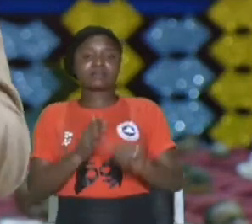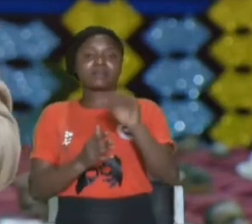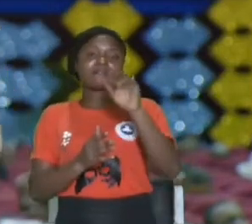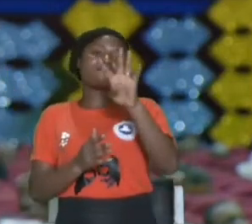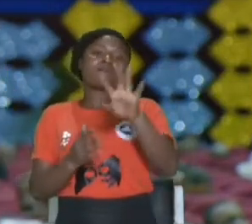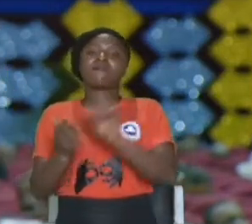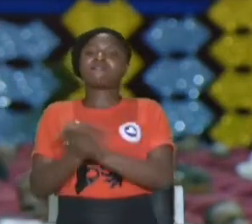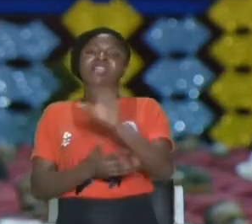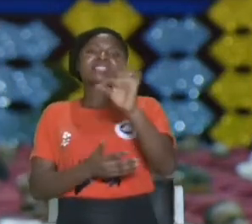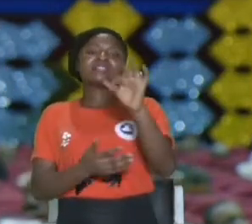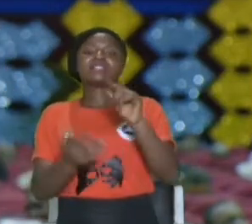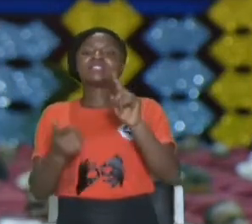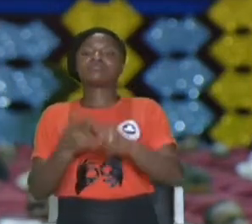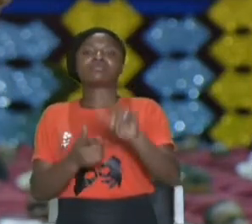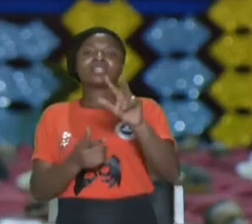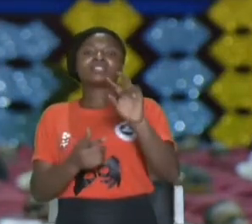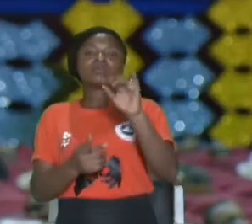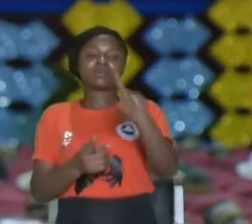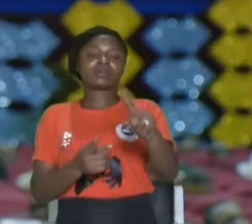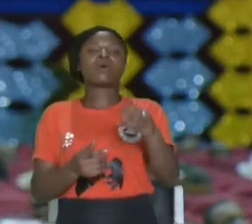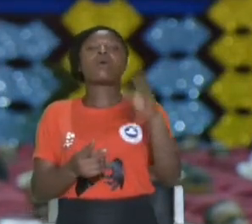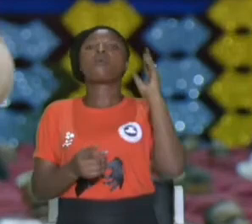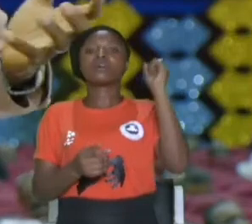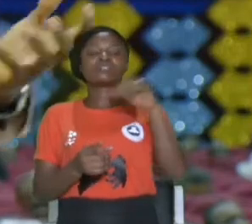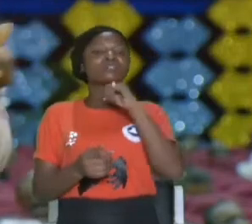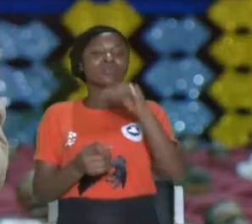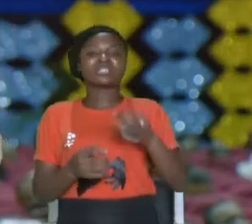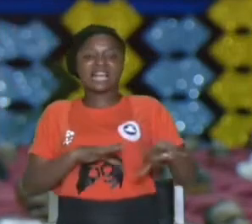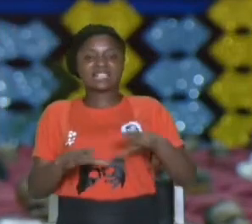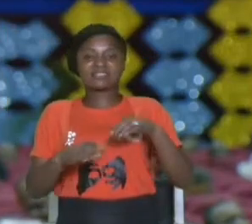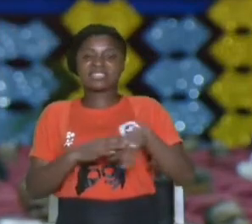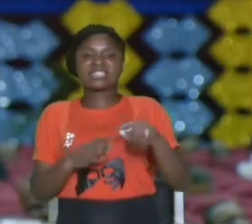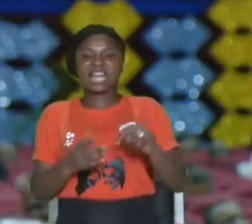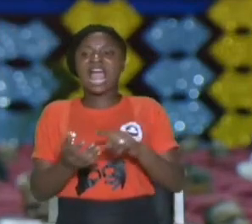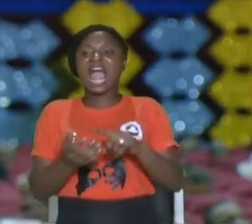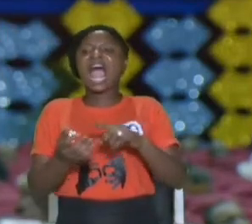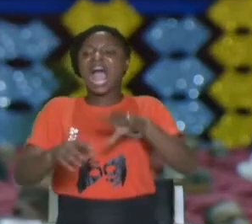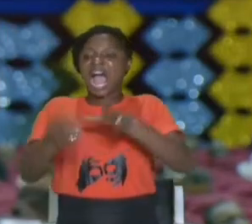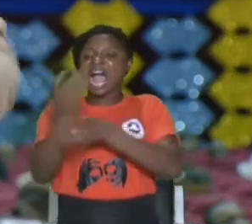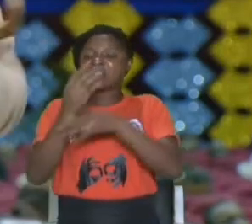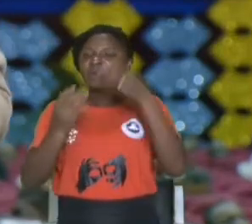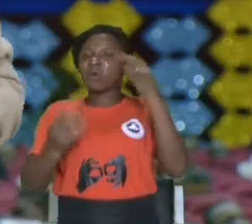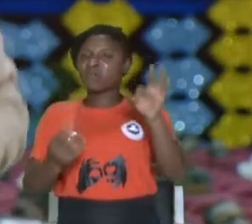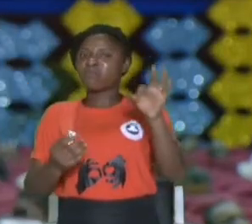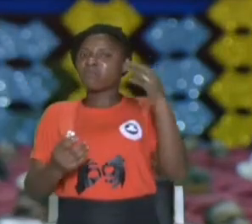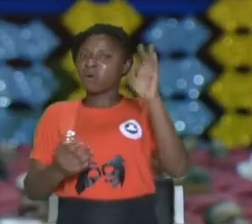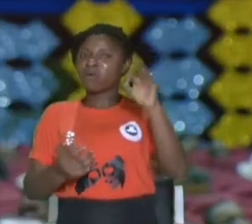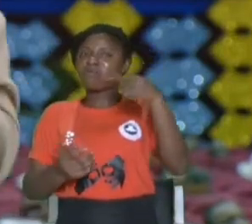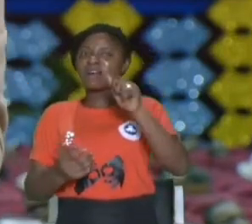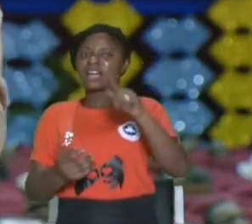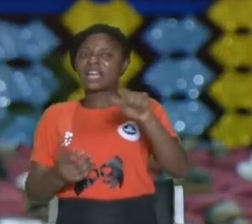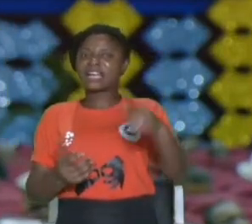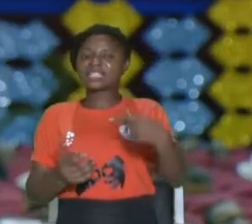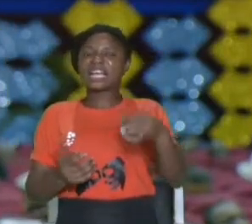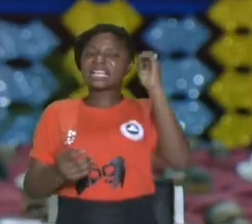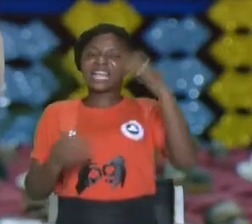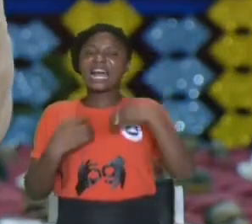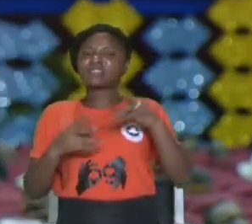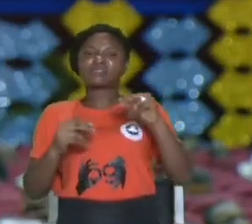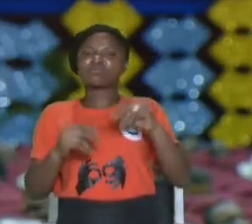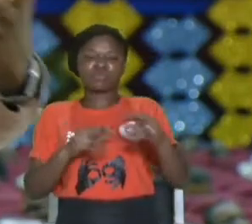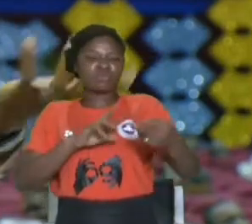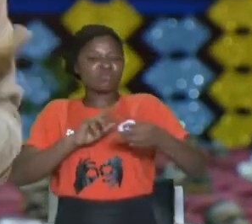to 31 was not active in the hands of Gehazi because he had no relationship with God. His